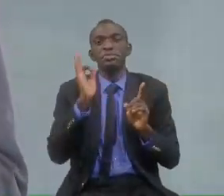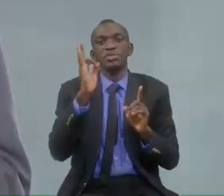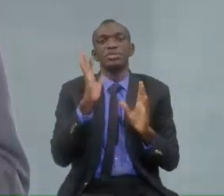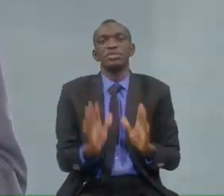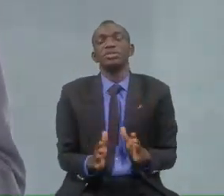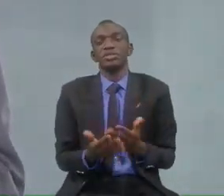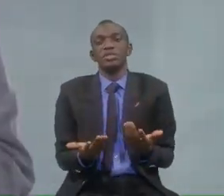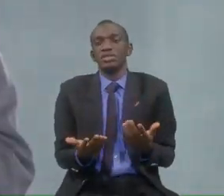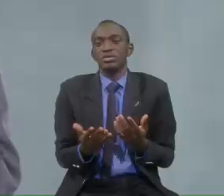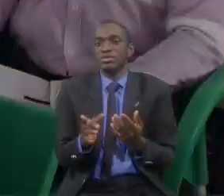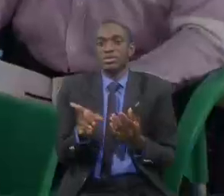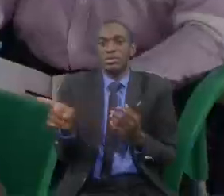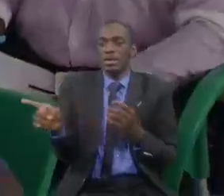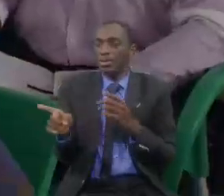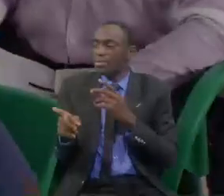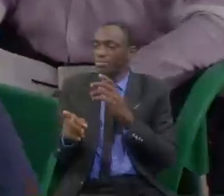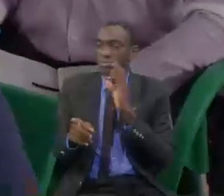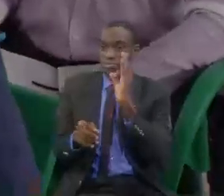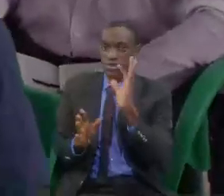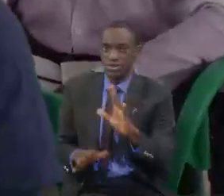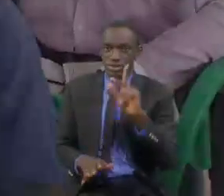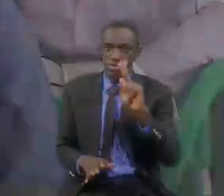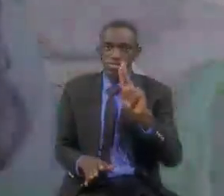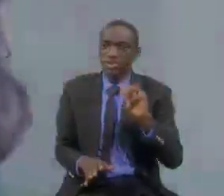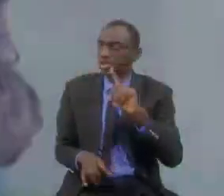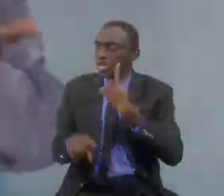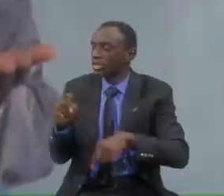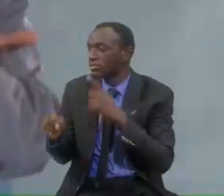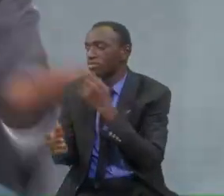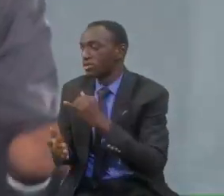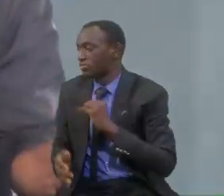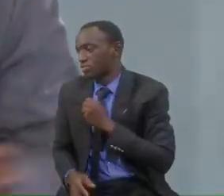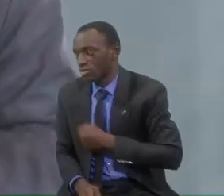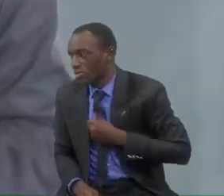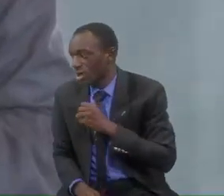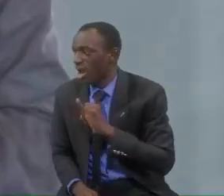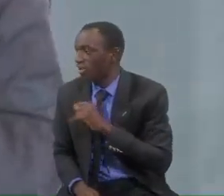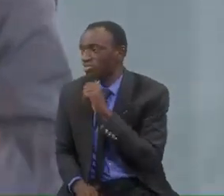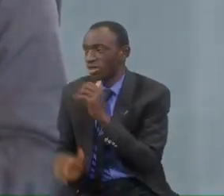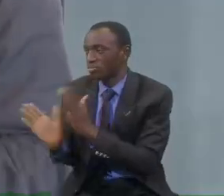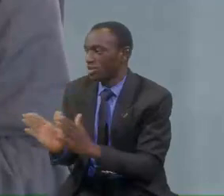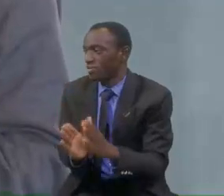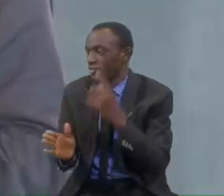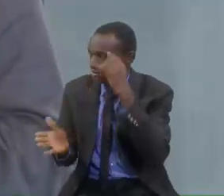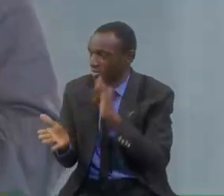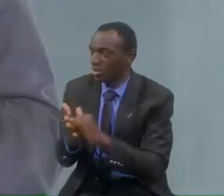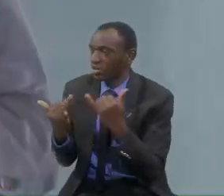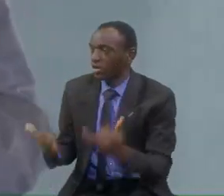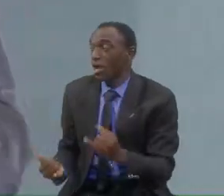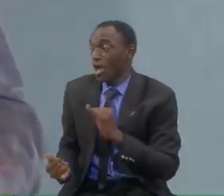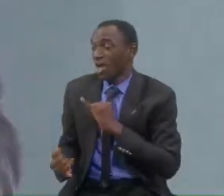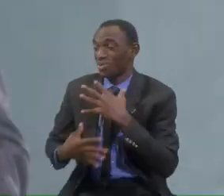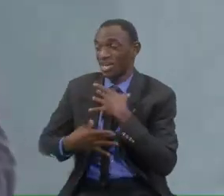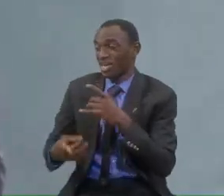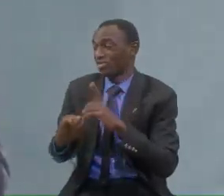didn't prepare for that tonight? I'm sorry, I'd like to do what you have said, but I don't